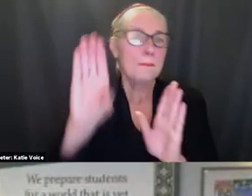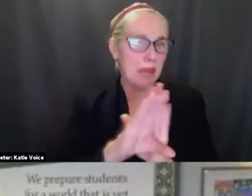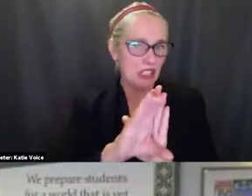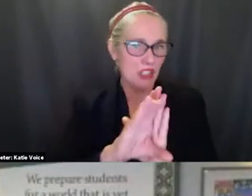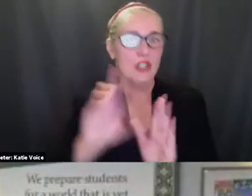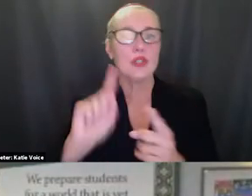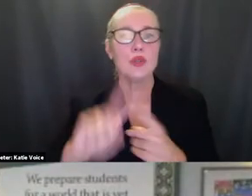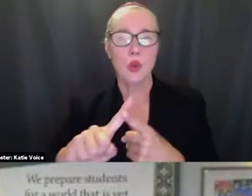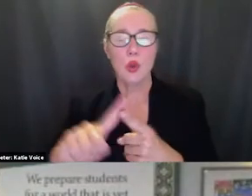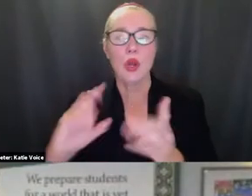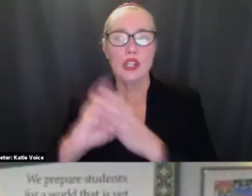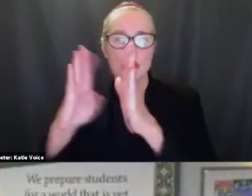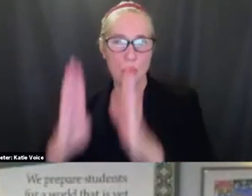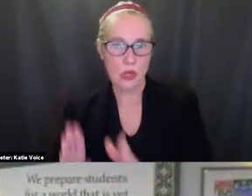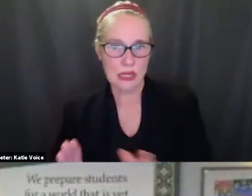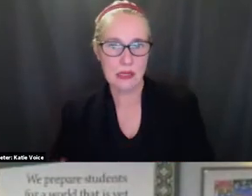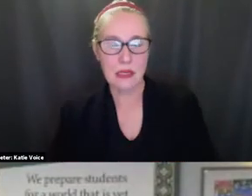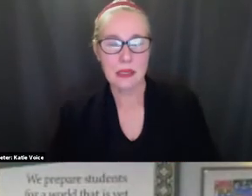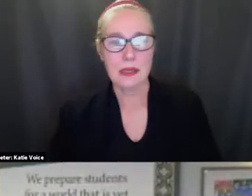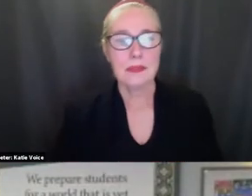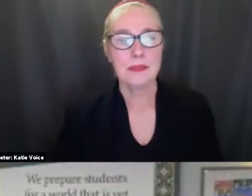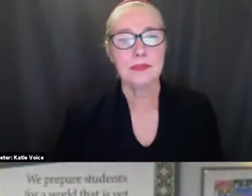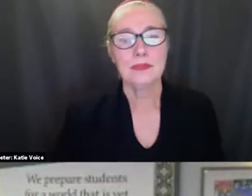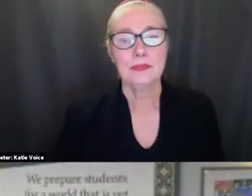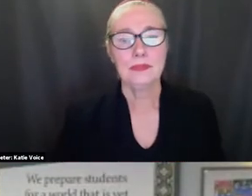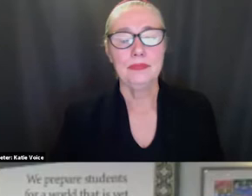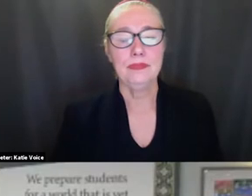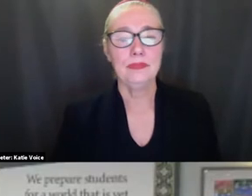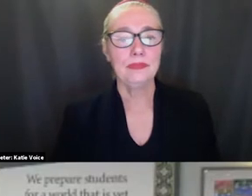next speaker is sharon jacotka